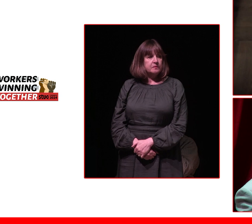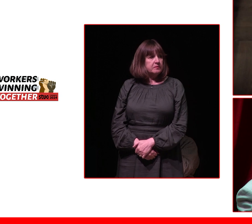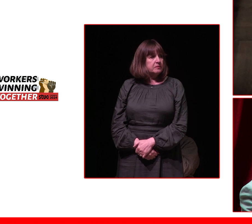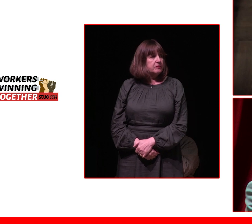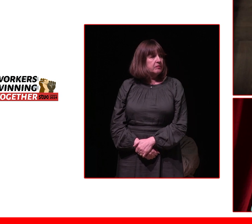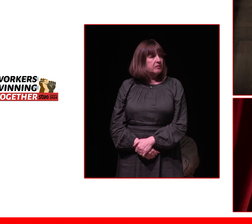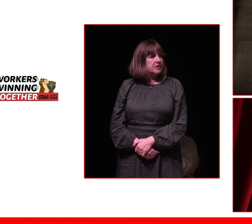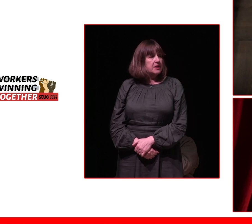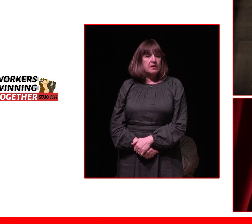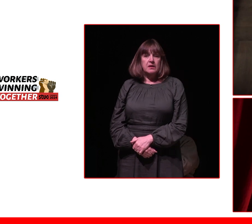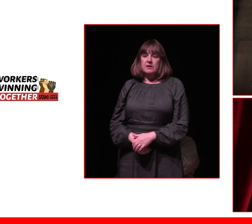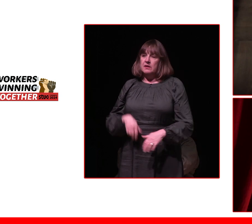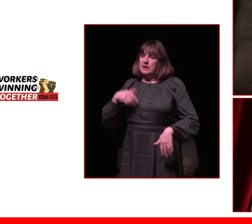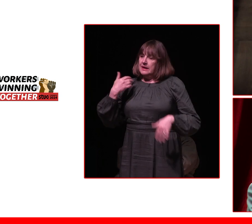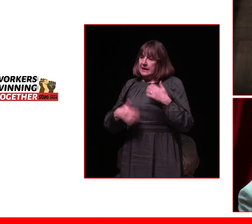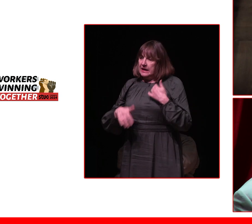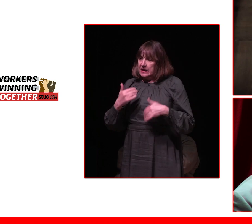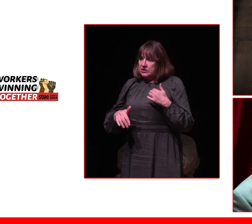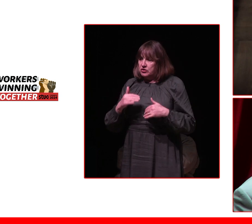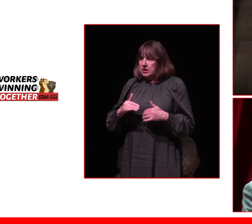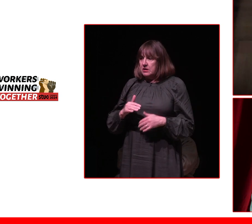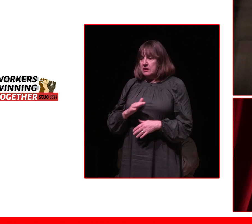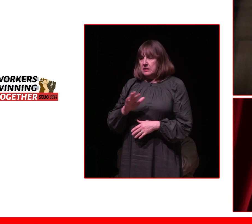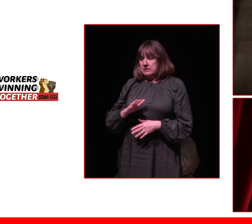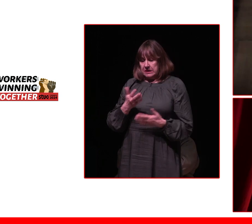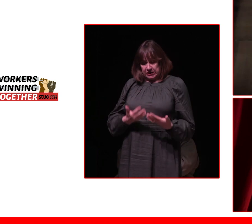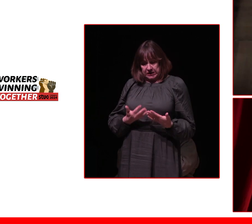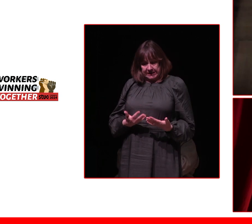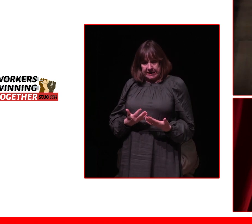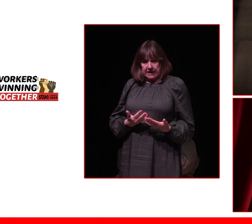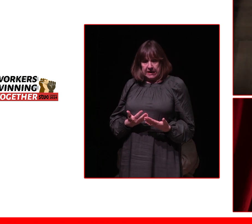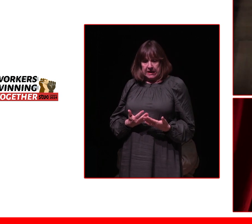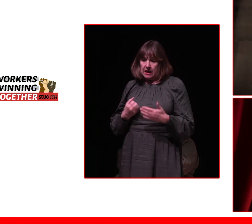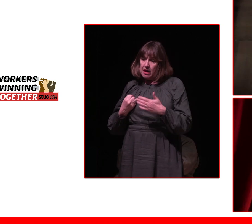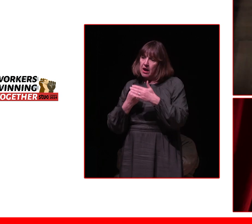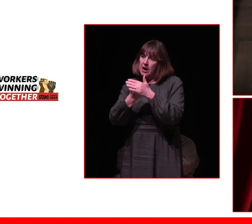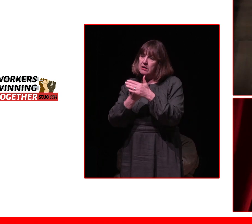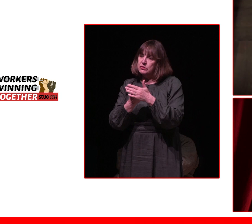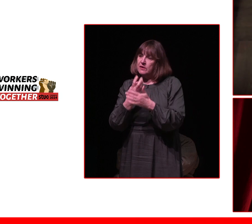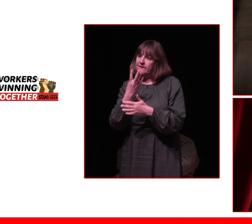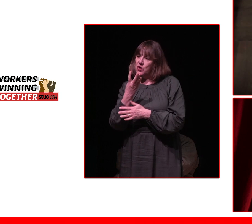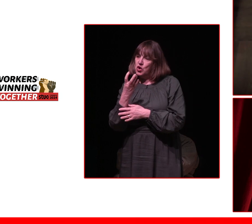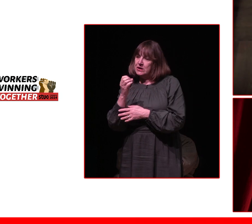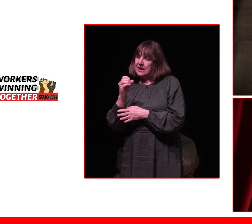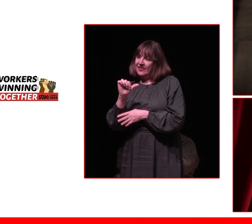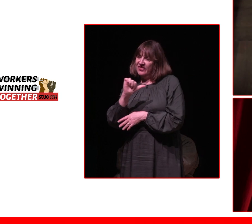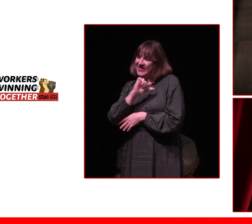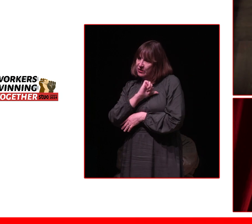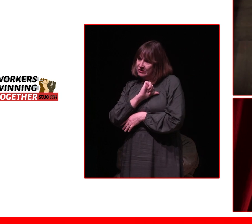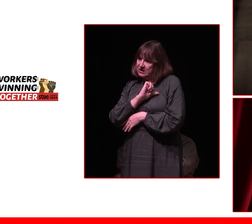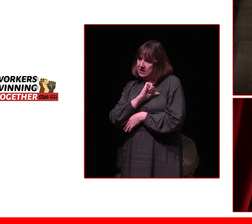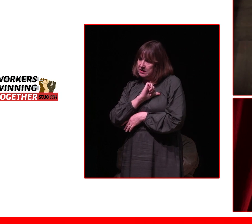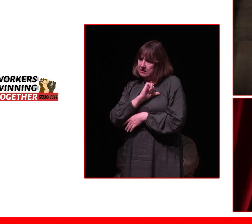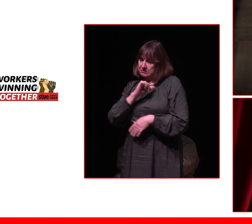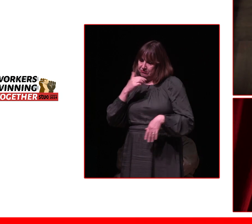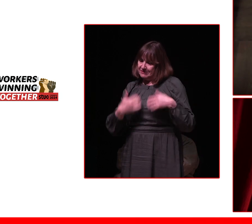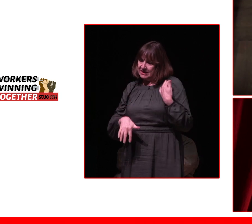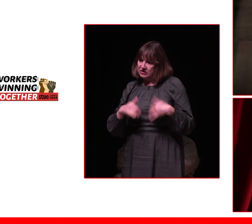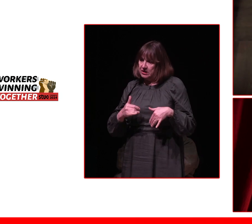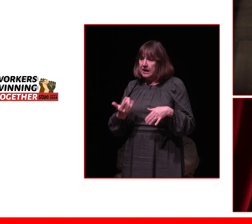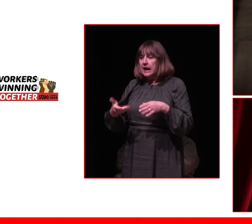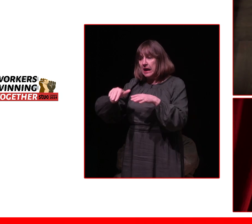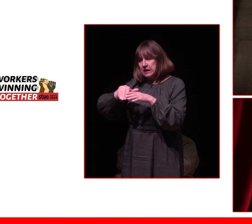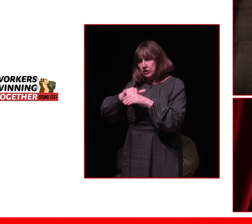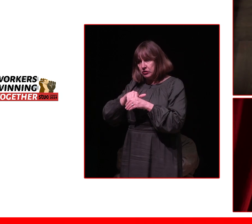The casualty accounts from starting today up to 40,000 casualty,